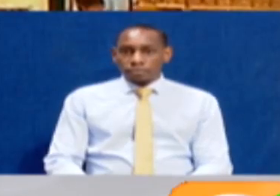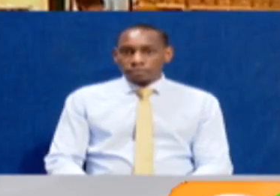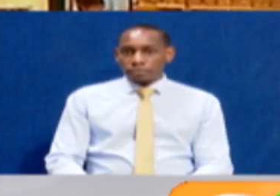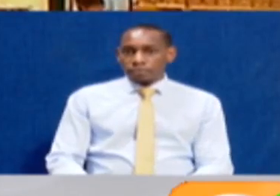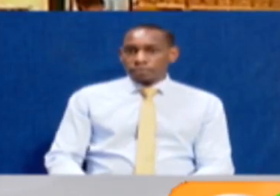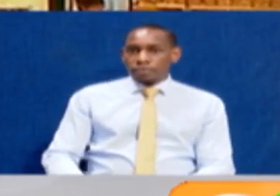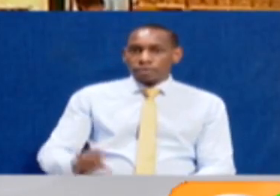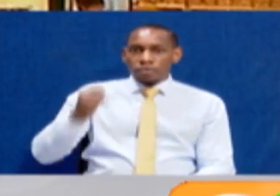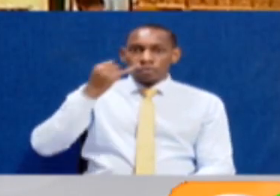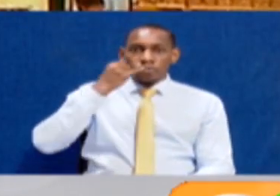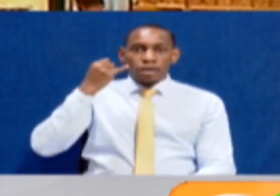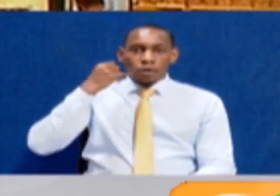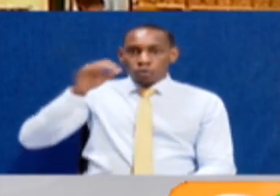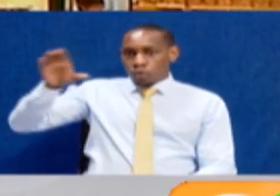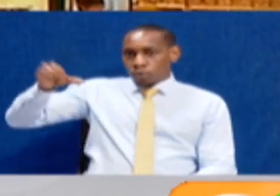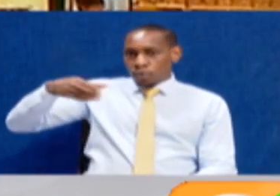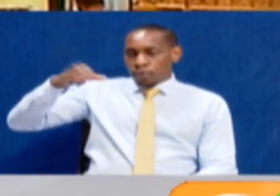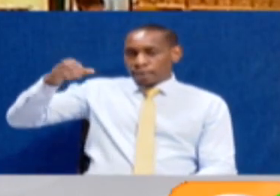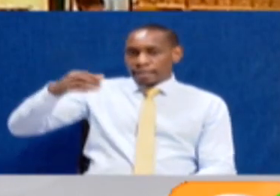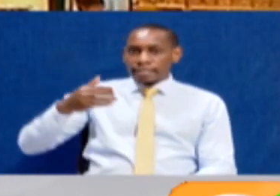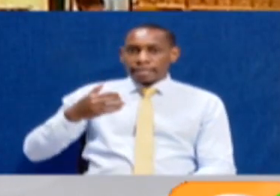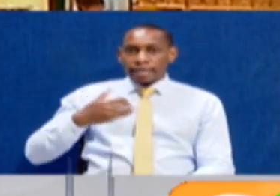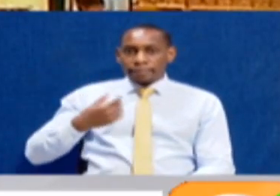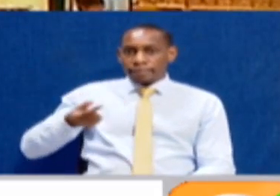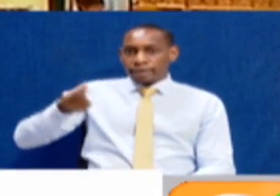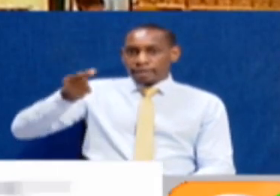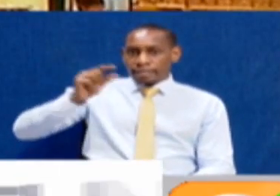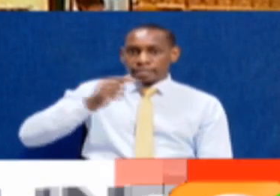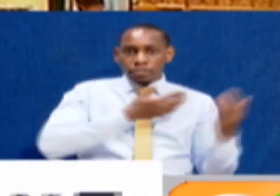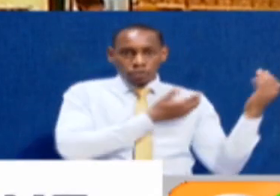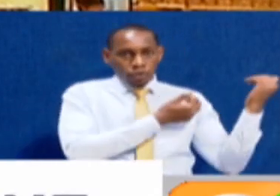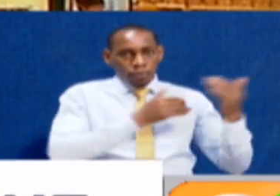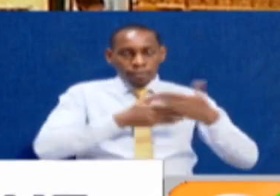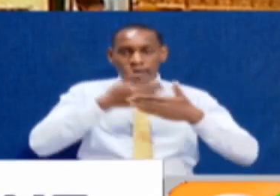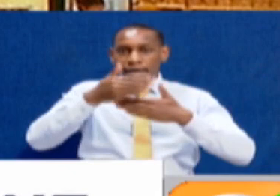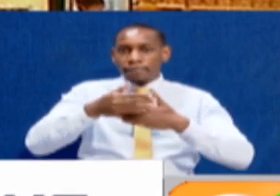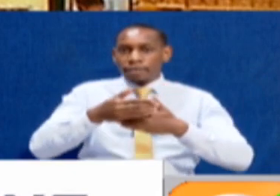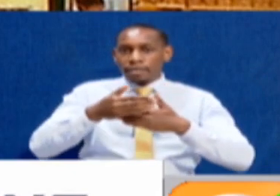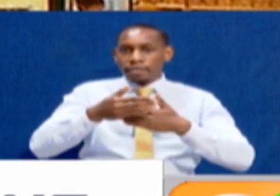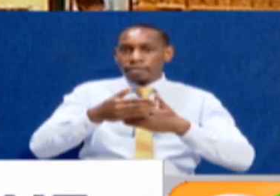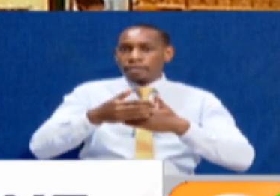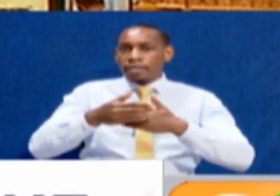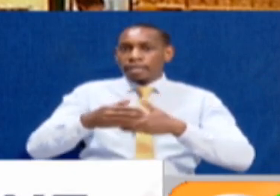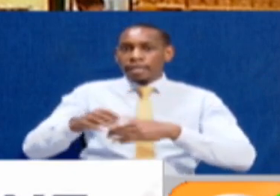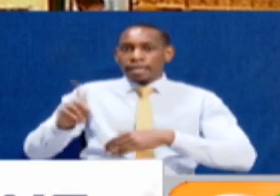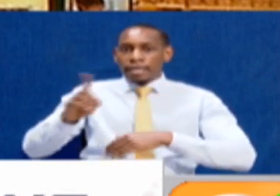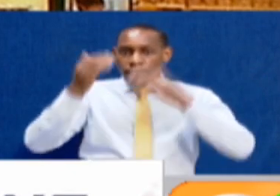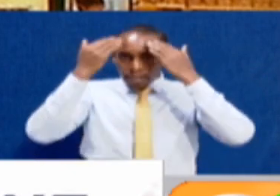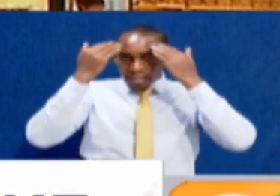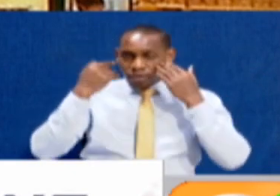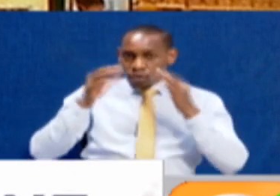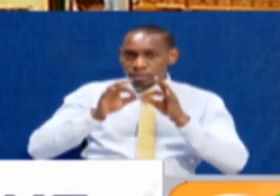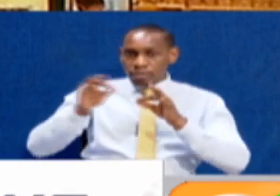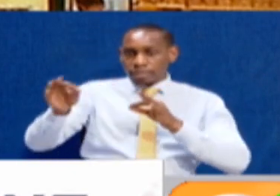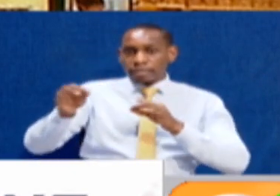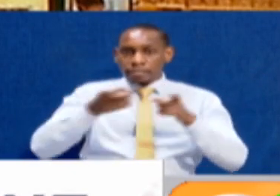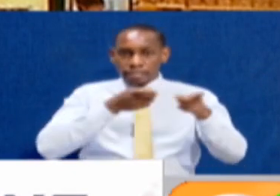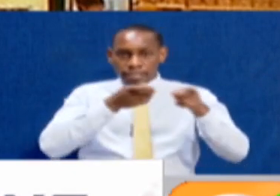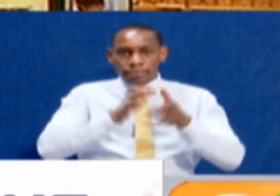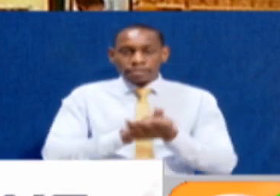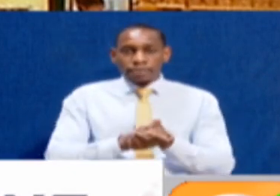Beleaguered retailer Nakumatt supermarkets have been given an additional shelf life after a Nairobi court extended its